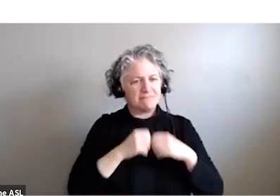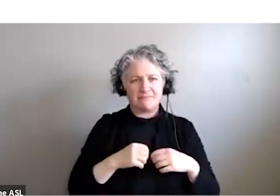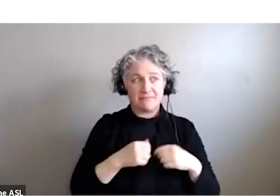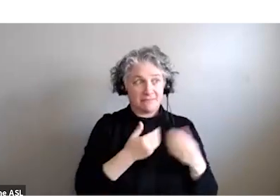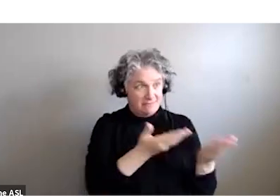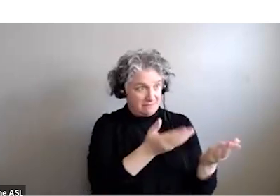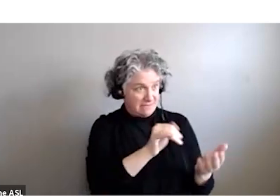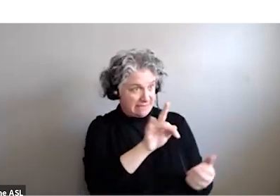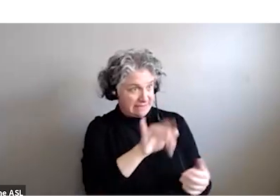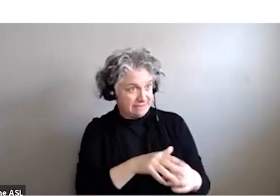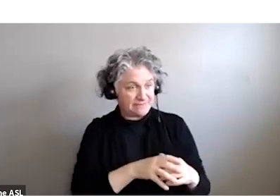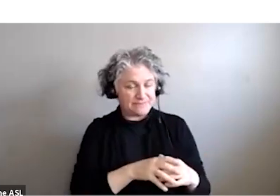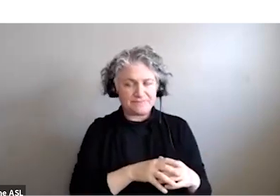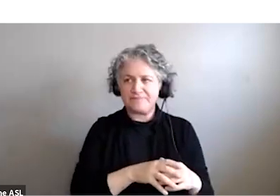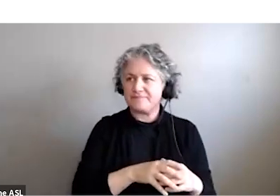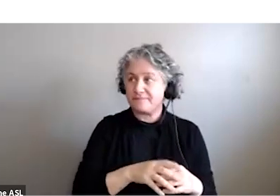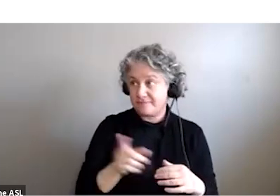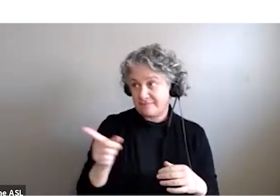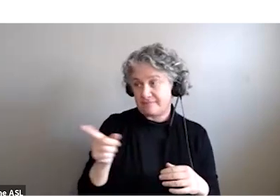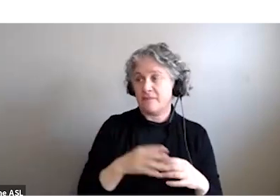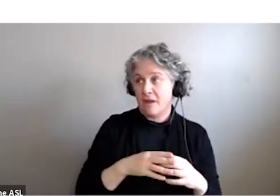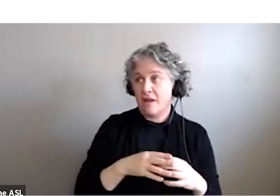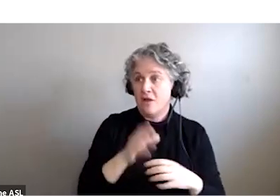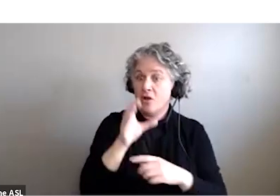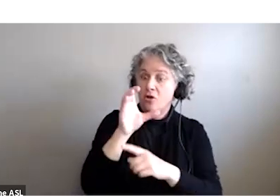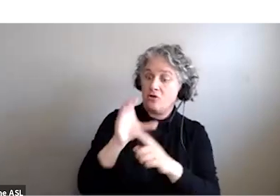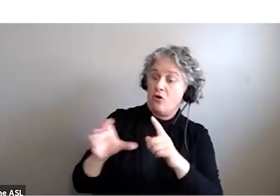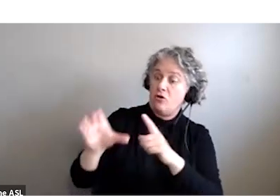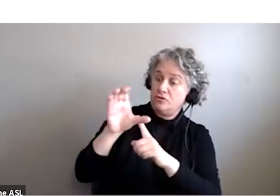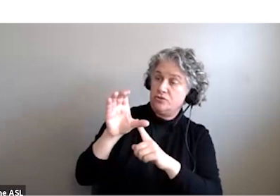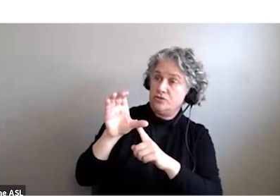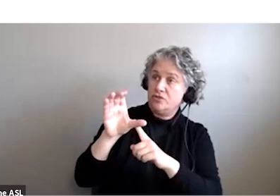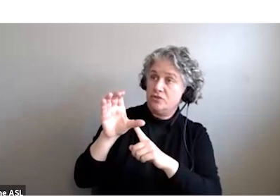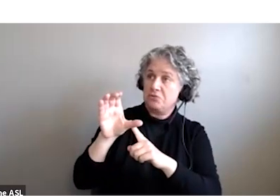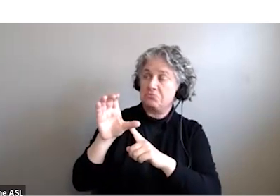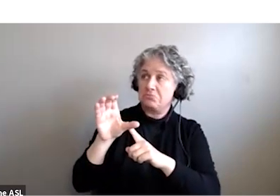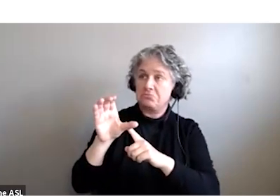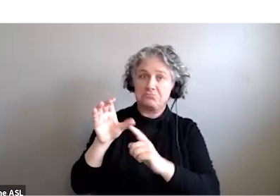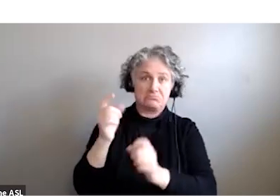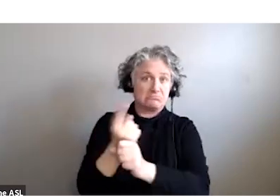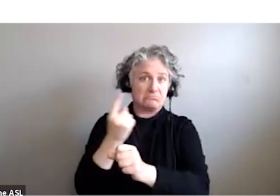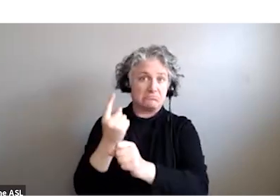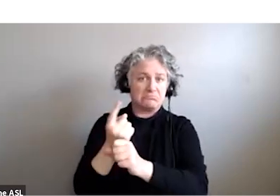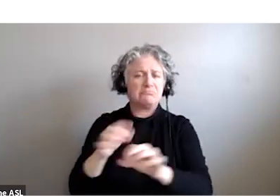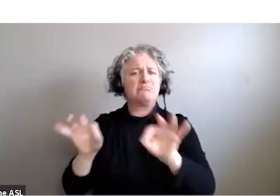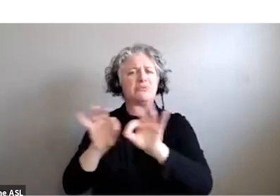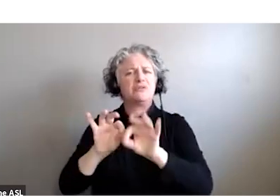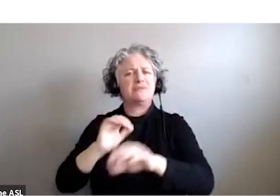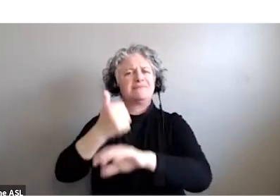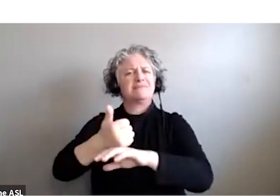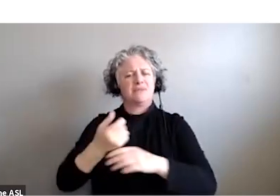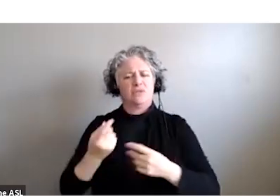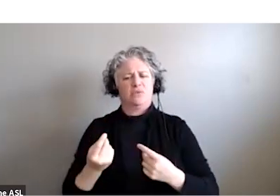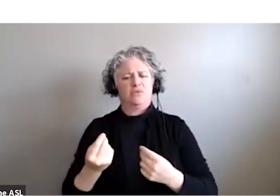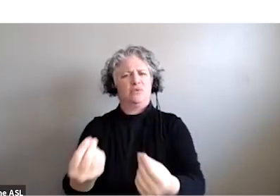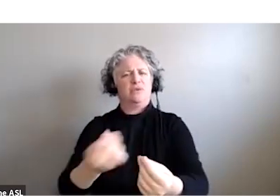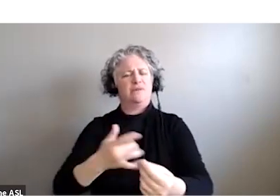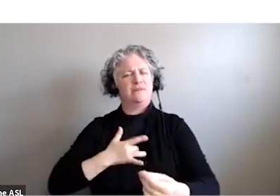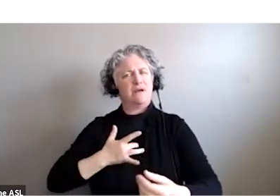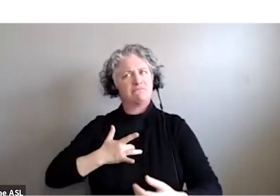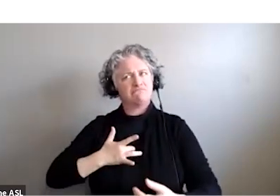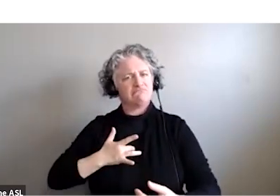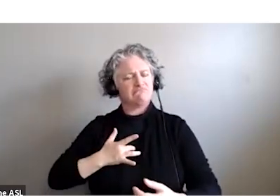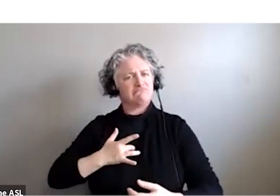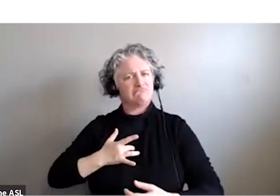Yeah, so along with culture, while it's so important to lay that foundation where it feels human, and it shows